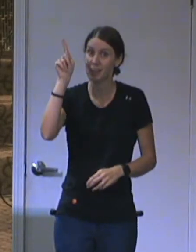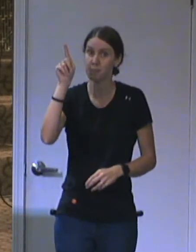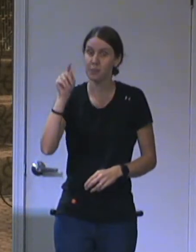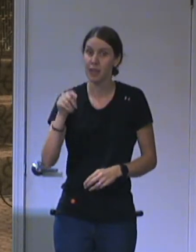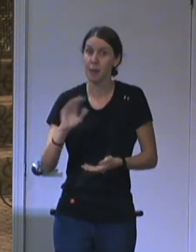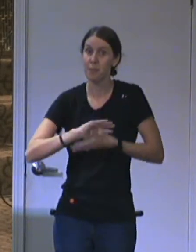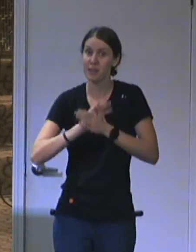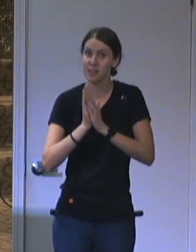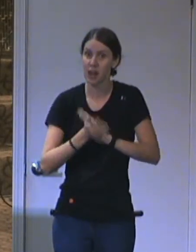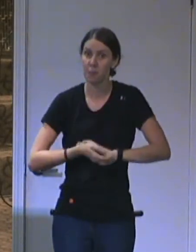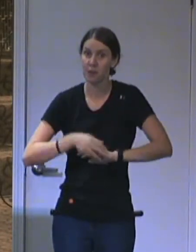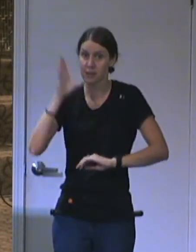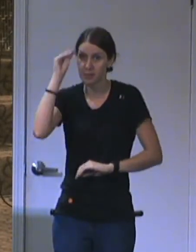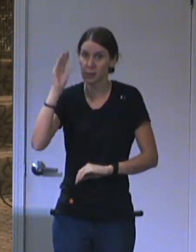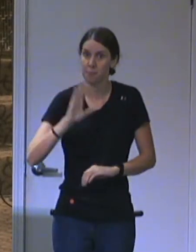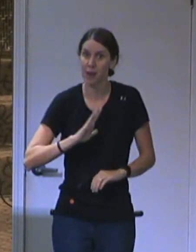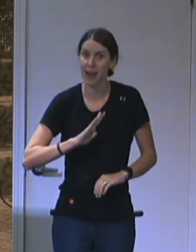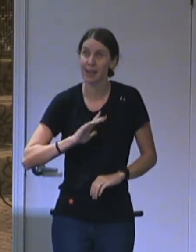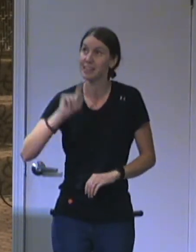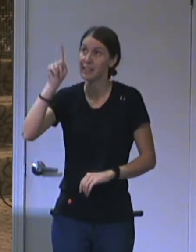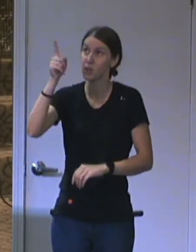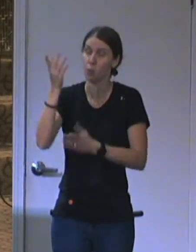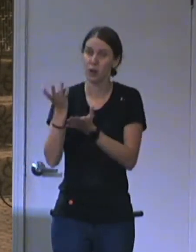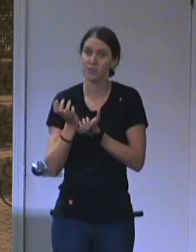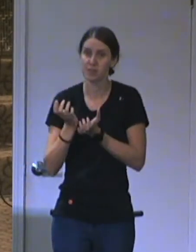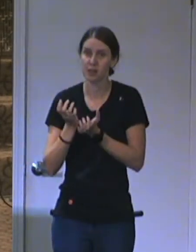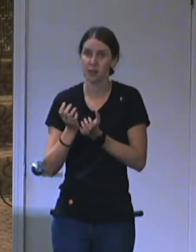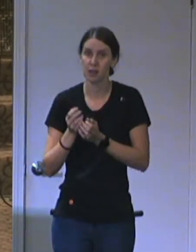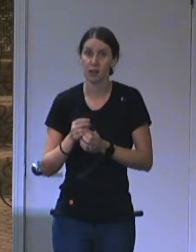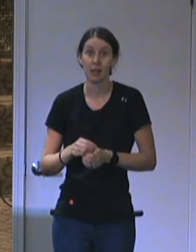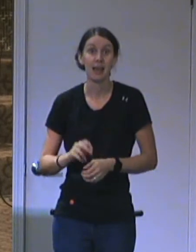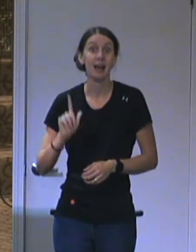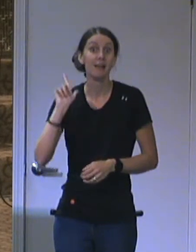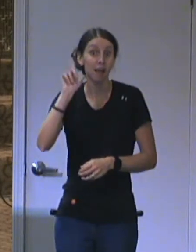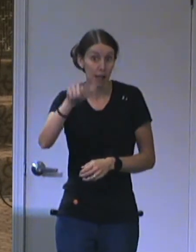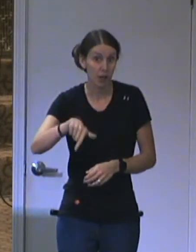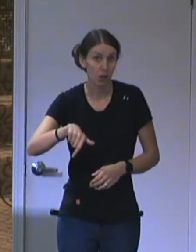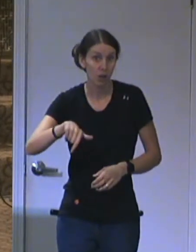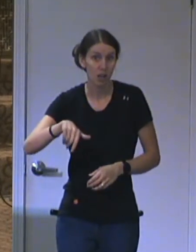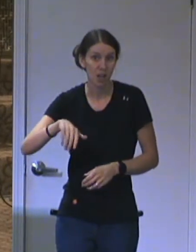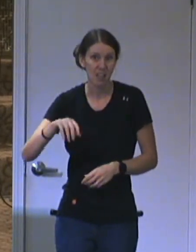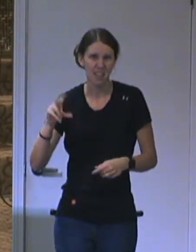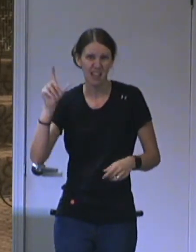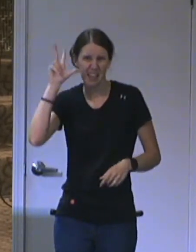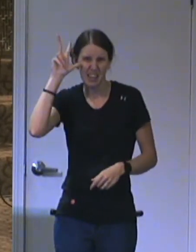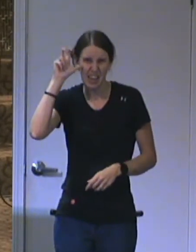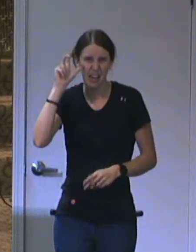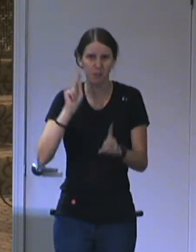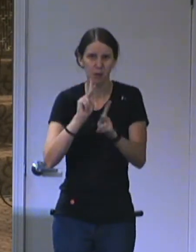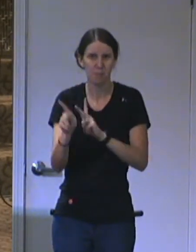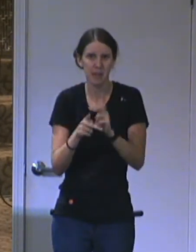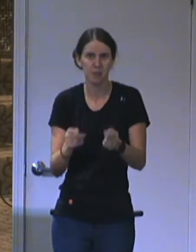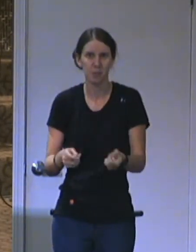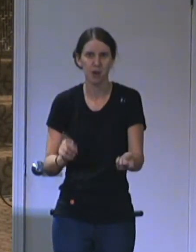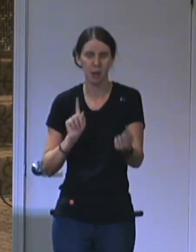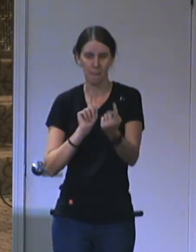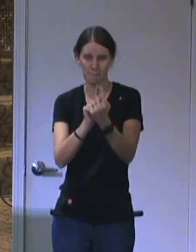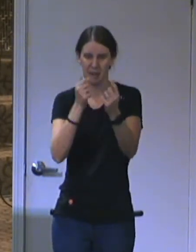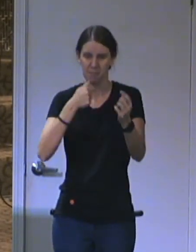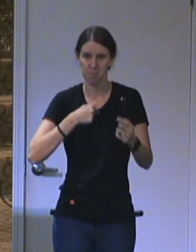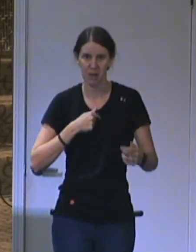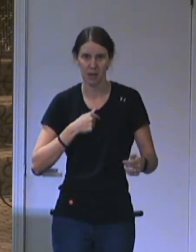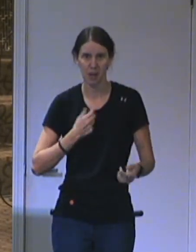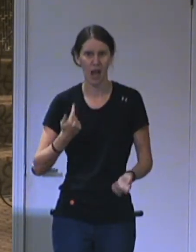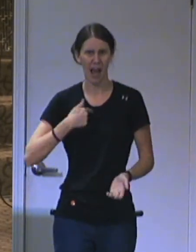me to be, so that when those dogs come into my life, I'm reaching them for Christ. When those evil workers are trying to mislead me,